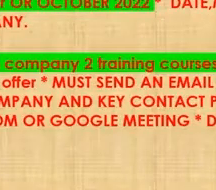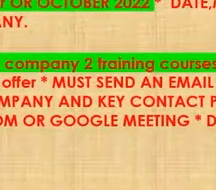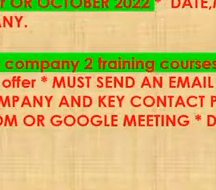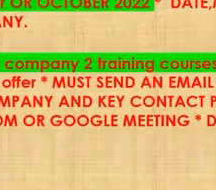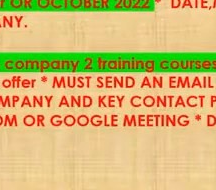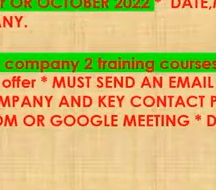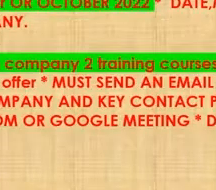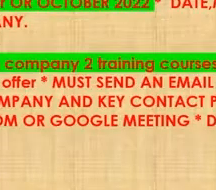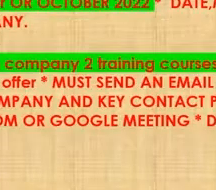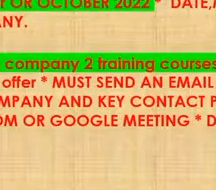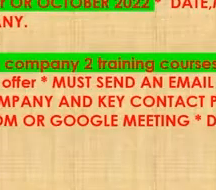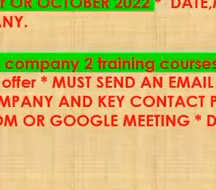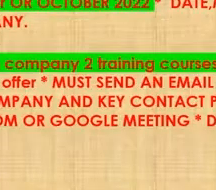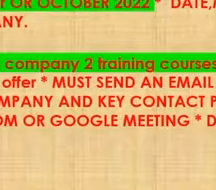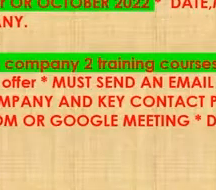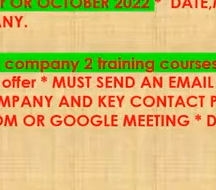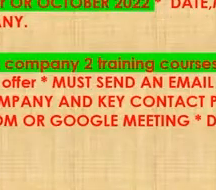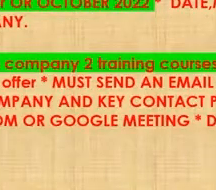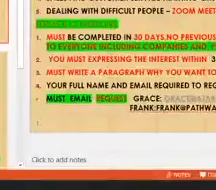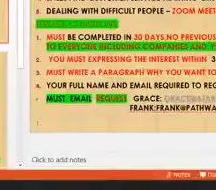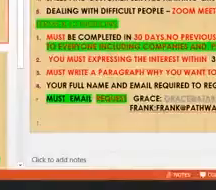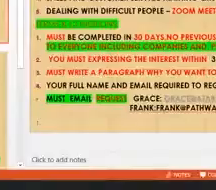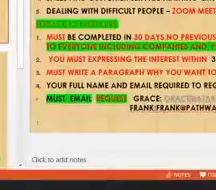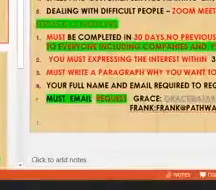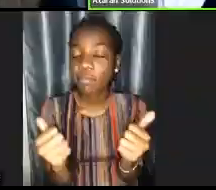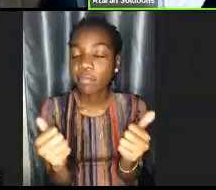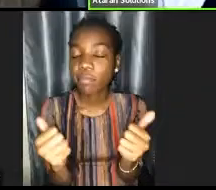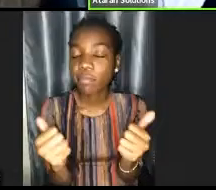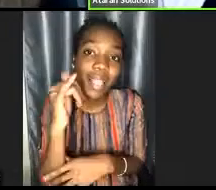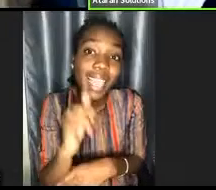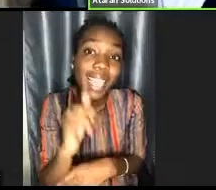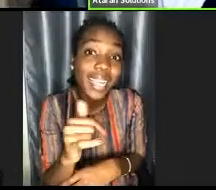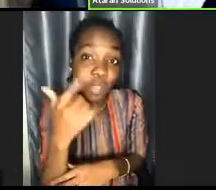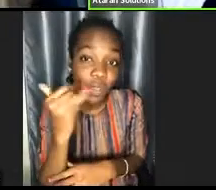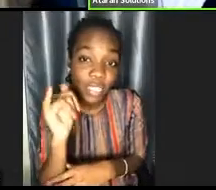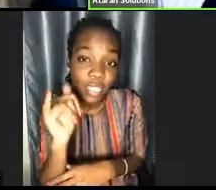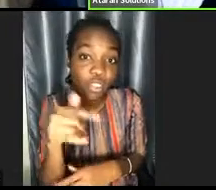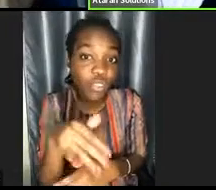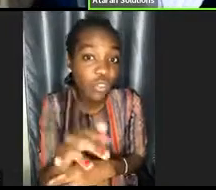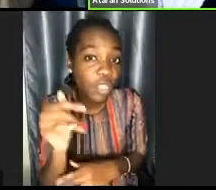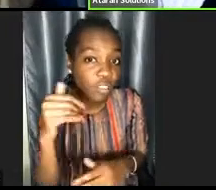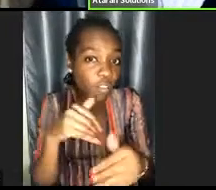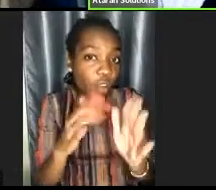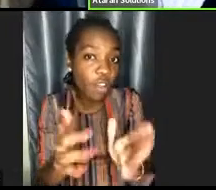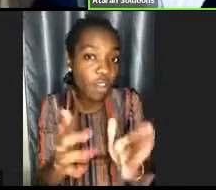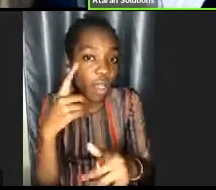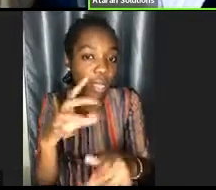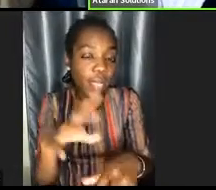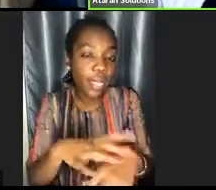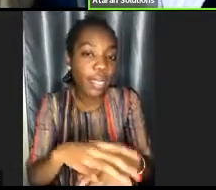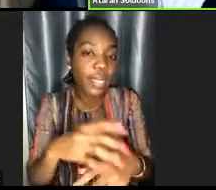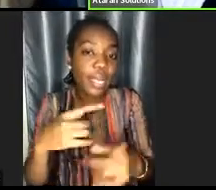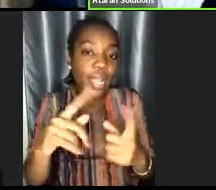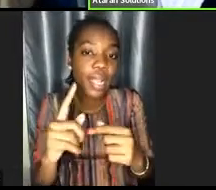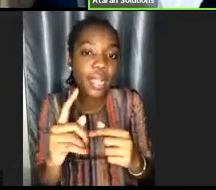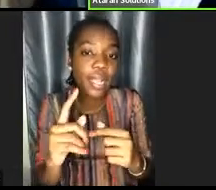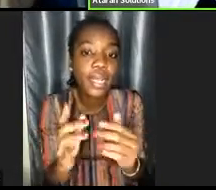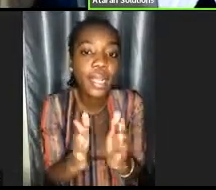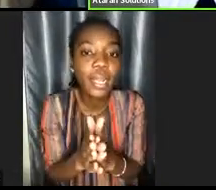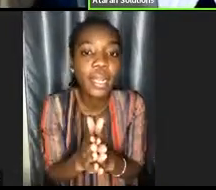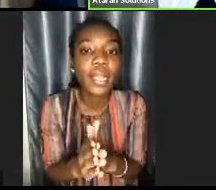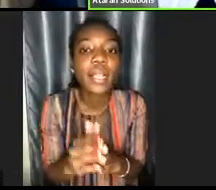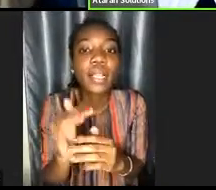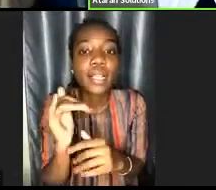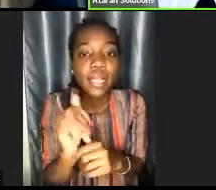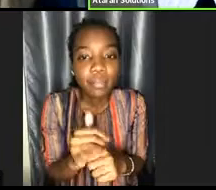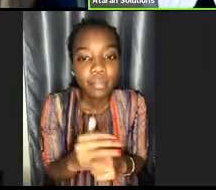Services.co.uk. Please take advantage of this. This is for you as followers of Get It Right. We promise to keep you informed.